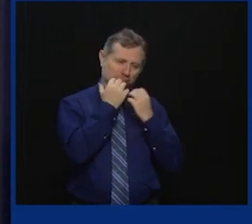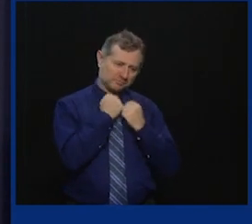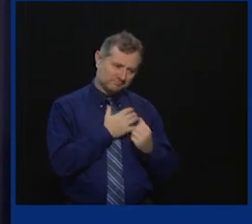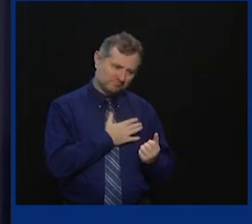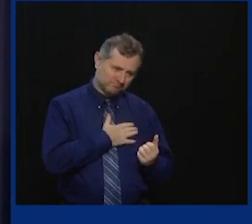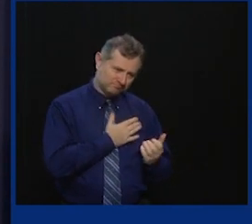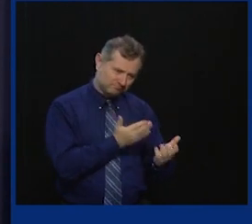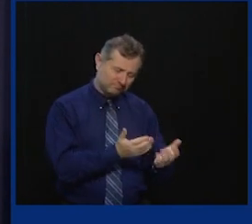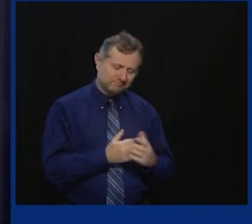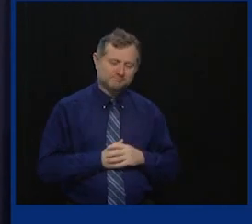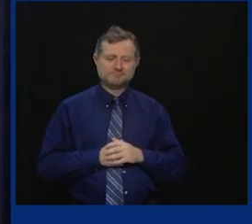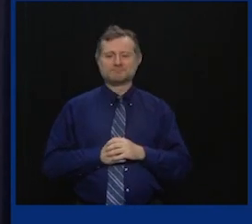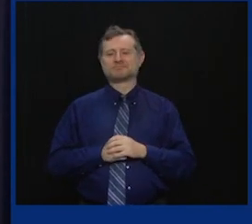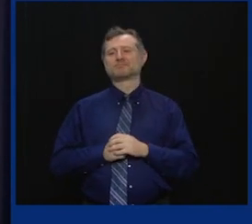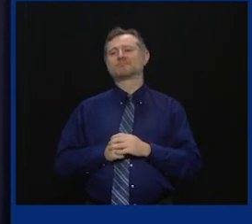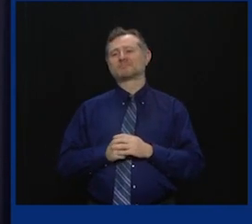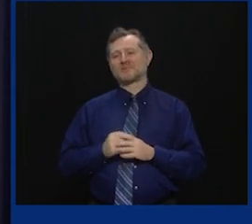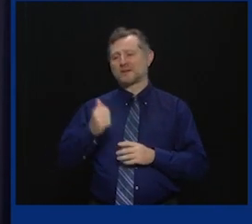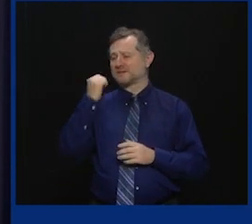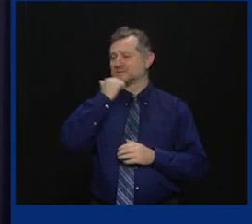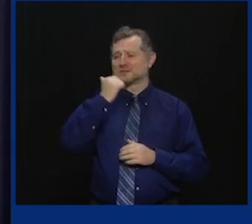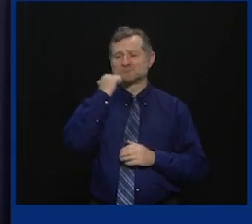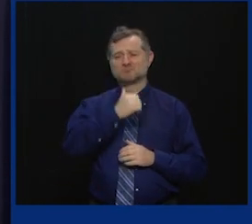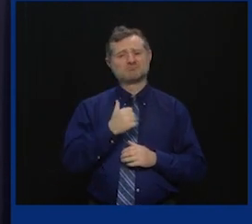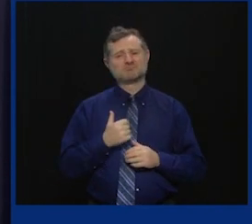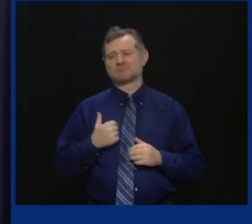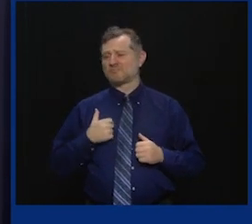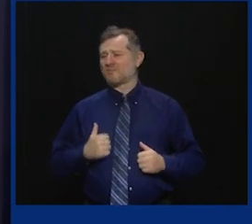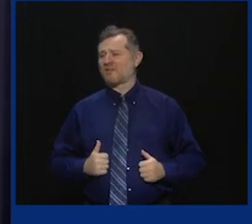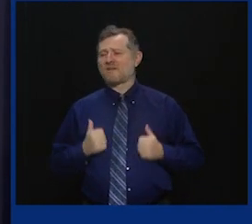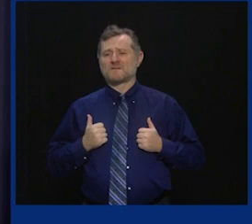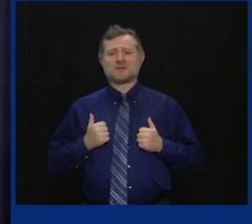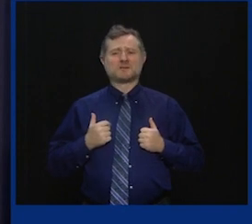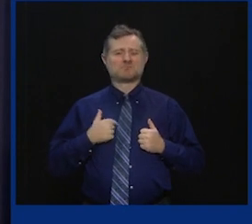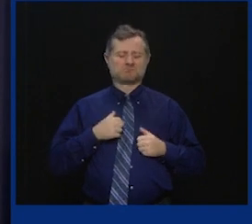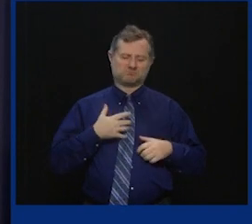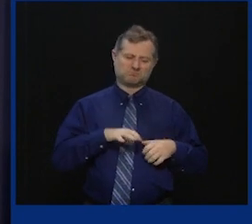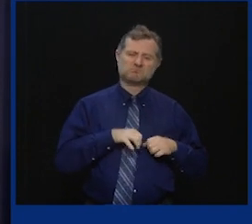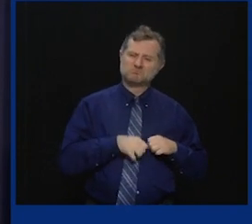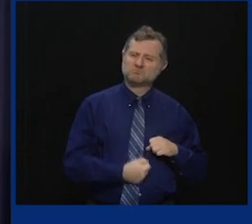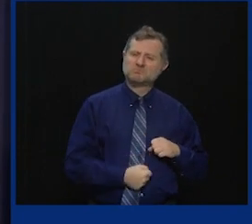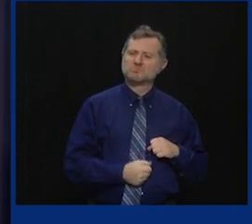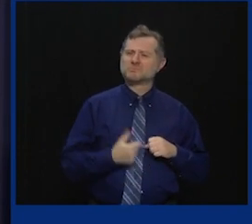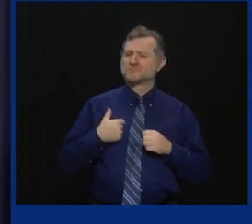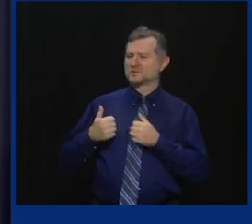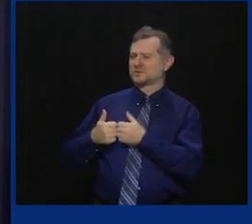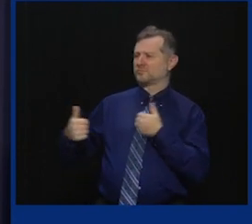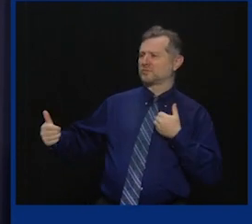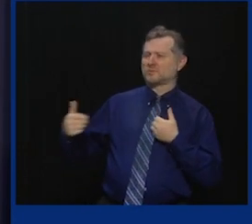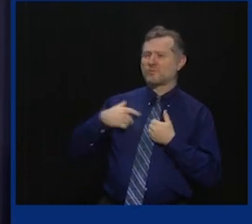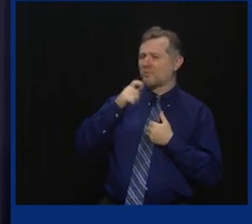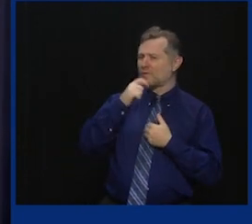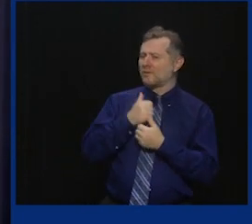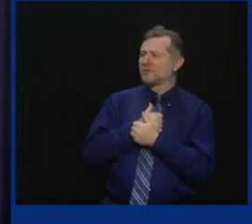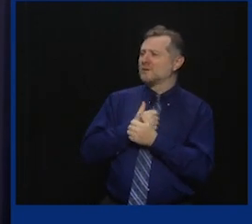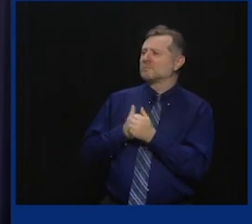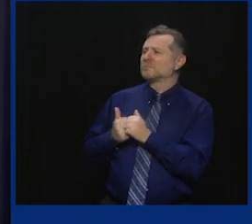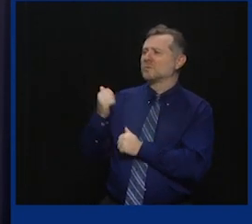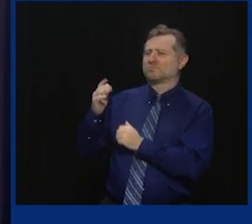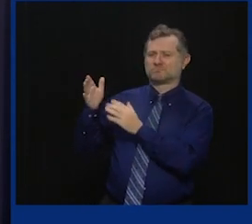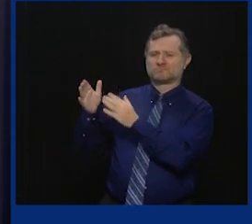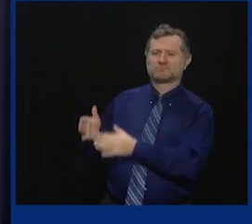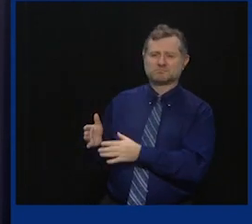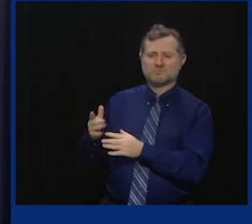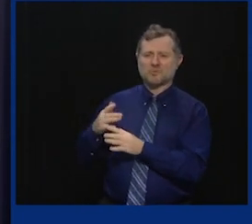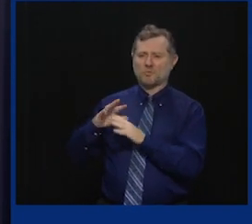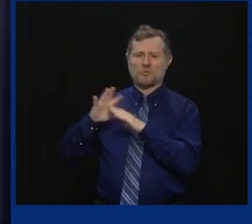But I live every day with the heartache of being separated from the person I love most in this world. And so I